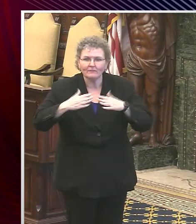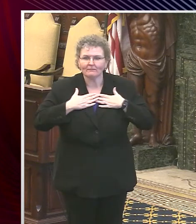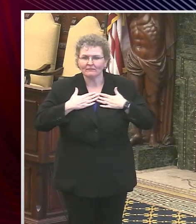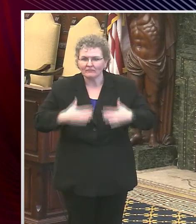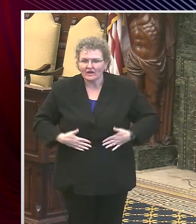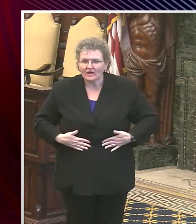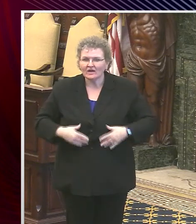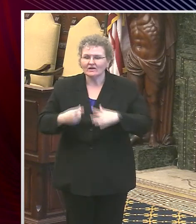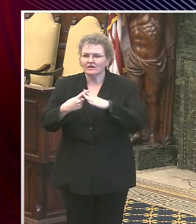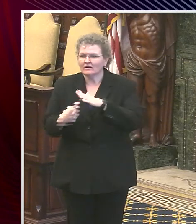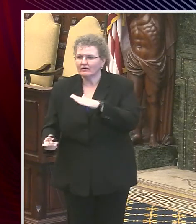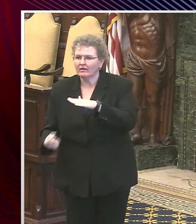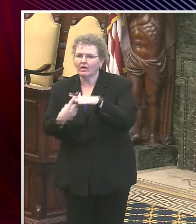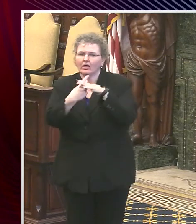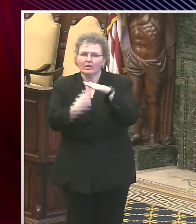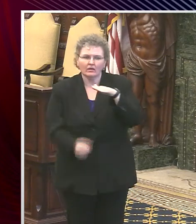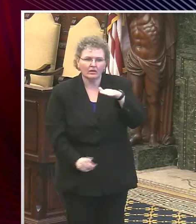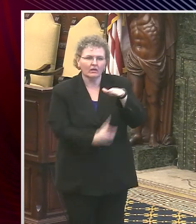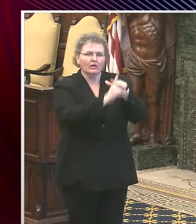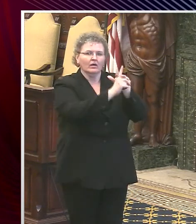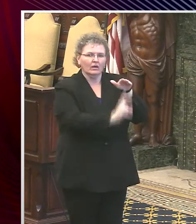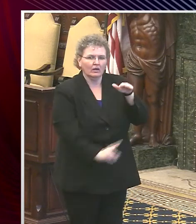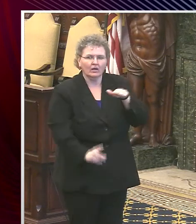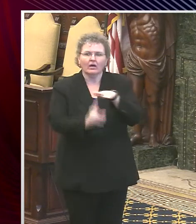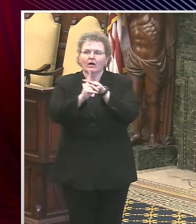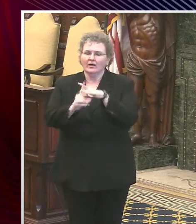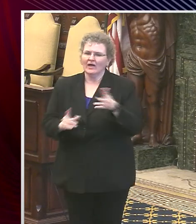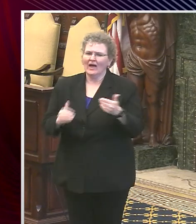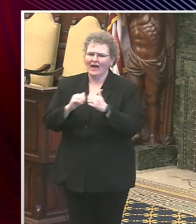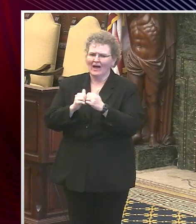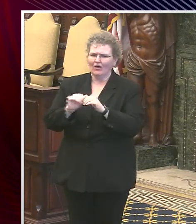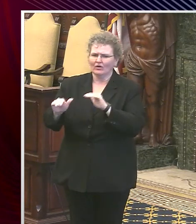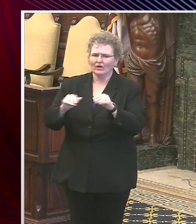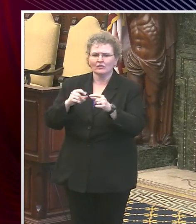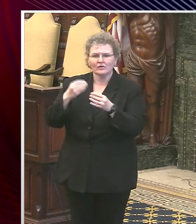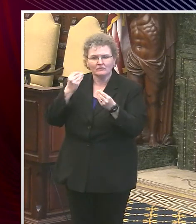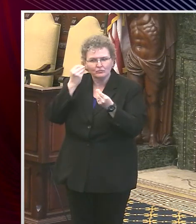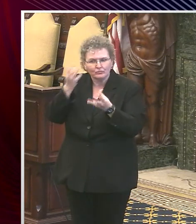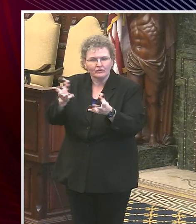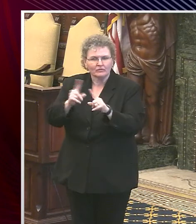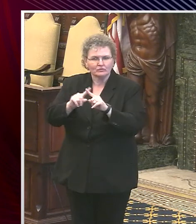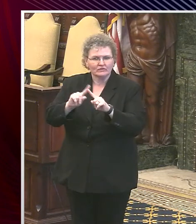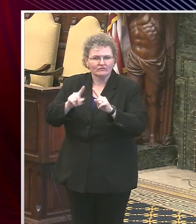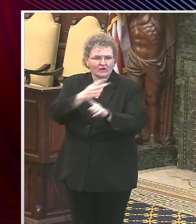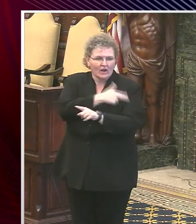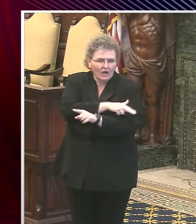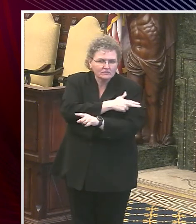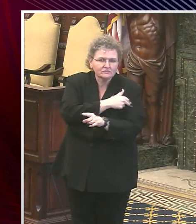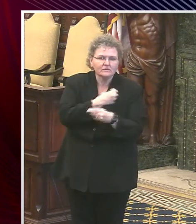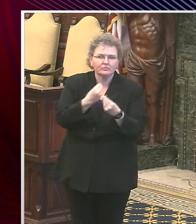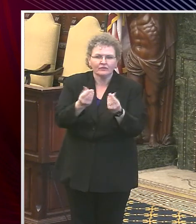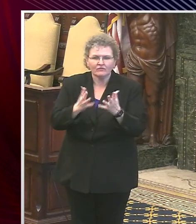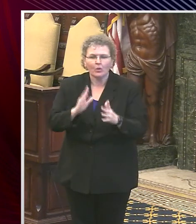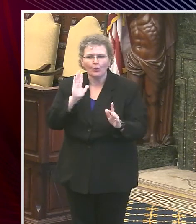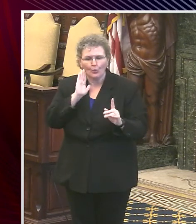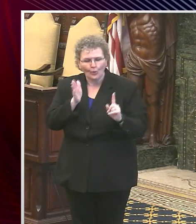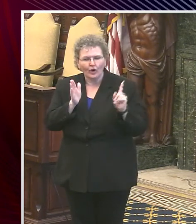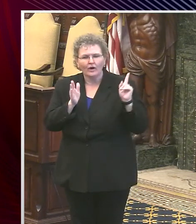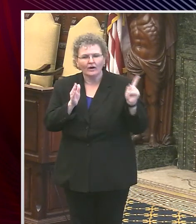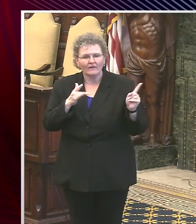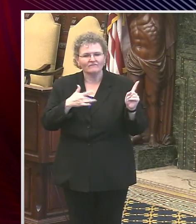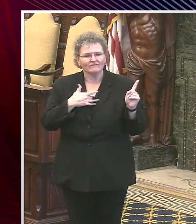the vaccine to providers. We don't give it to patients, we give it to providers. So we'll be giving it to hospitals and we're giving it to community providers who feel that they can reach